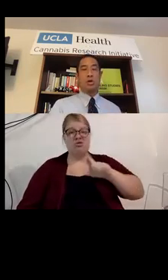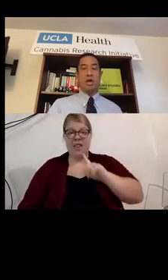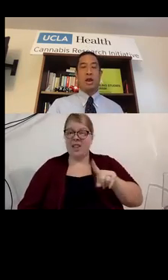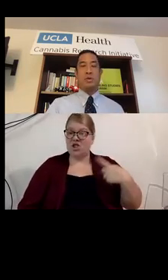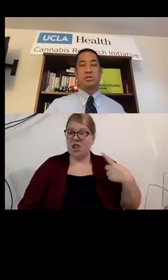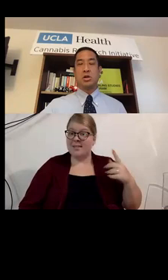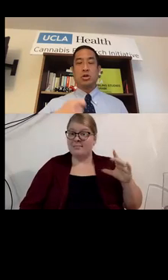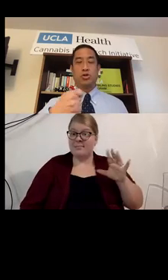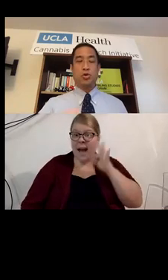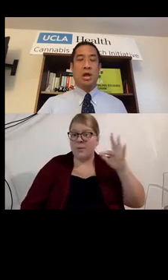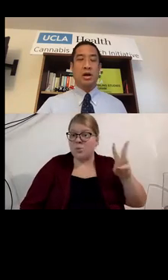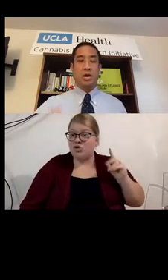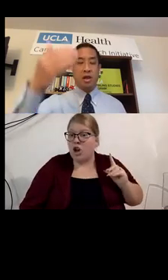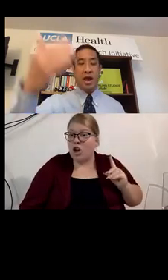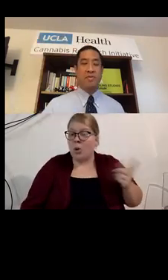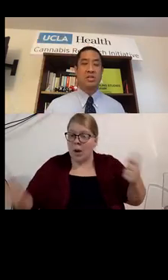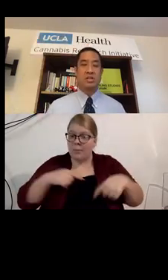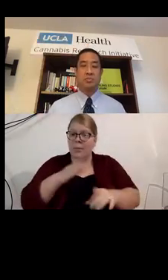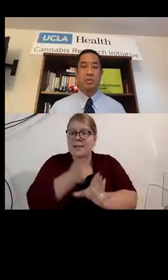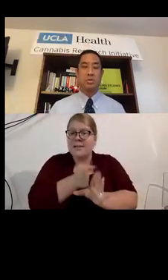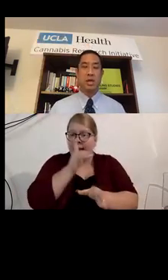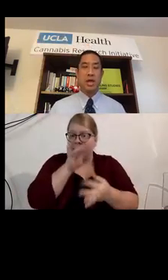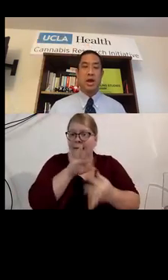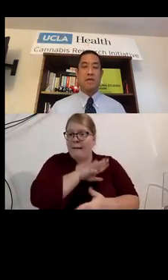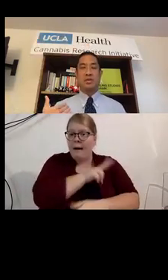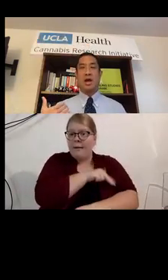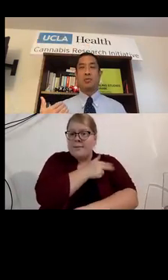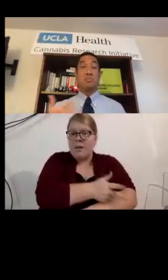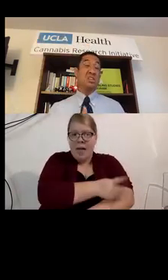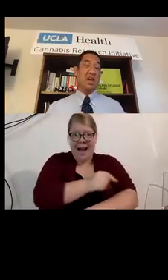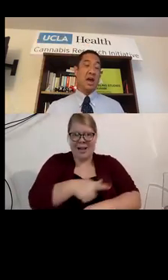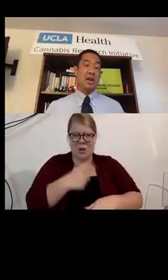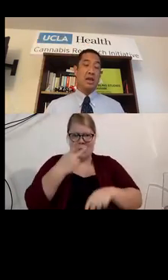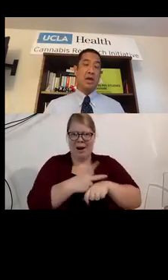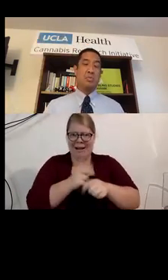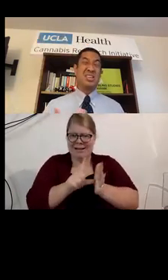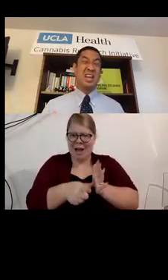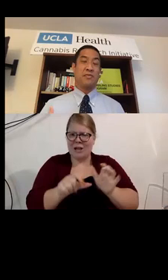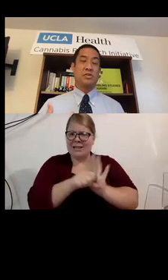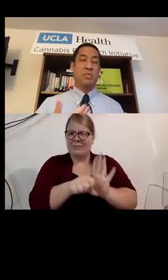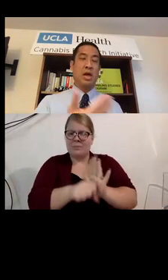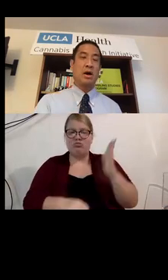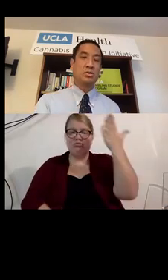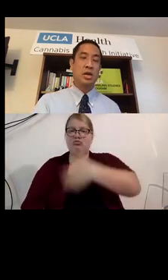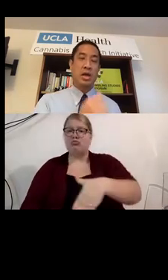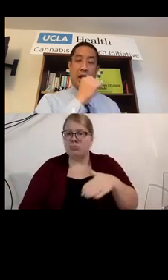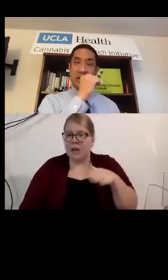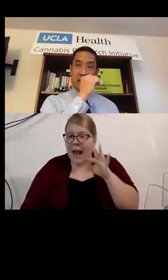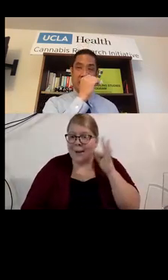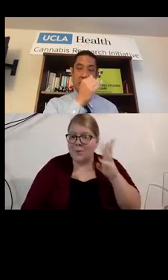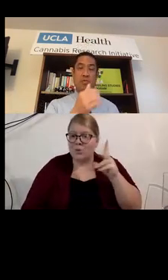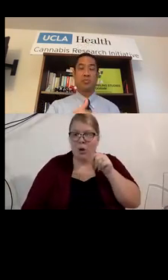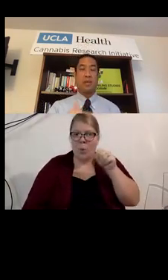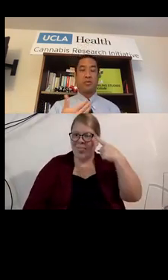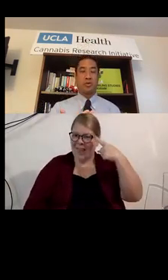you don't get cannabis. 2 days later, they have these symptoms. And oftentimes we miss that and we mistake it for something else. And instead